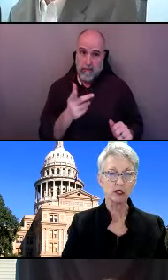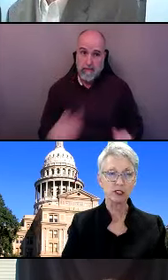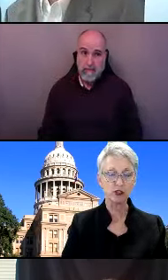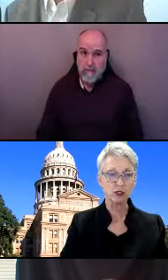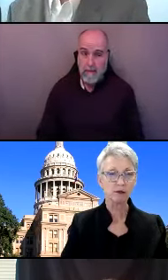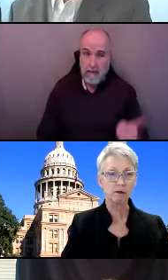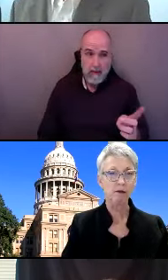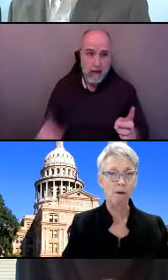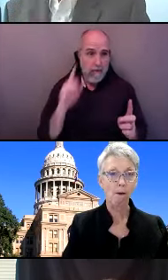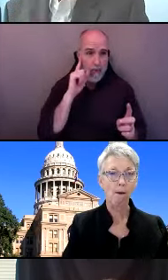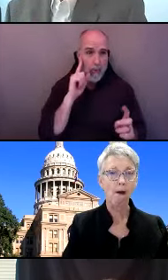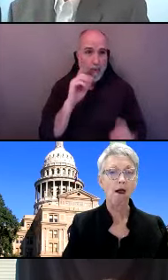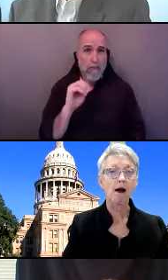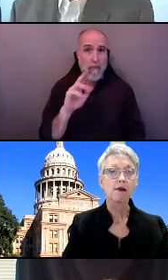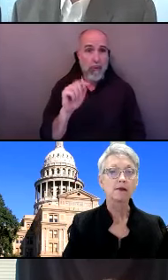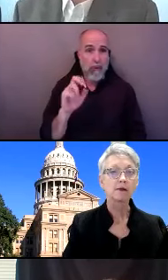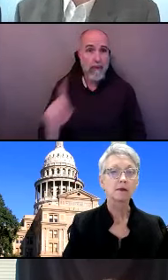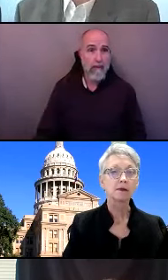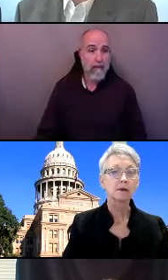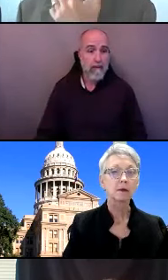You're muted, Susan.